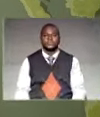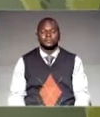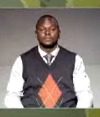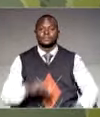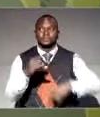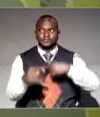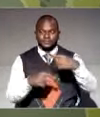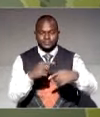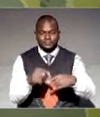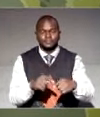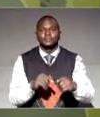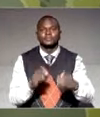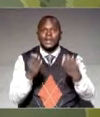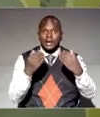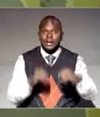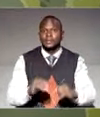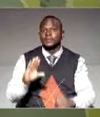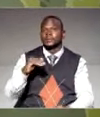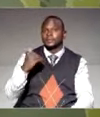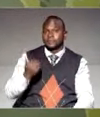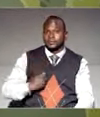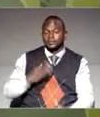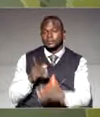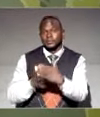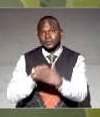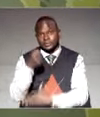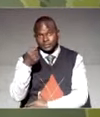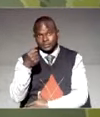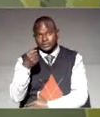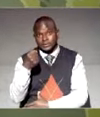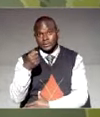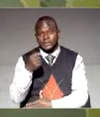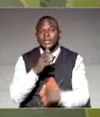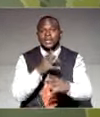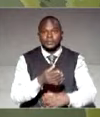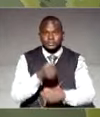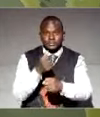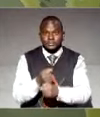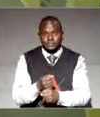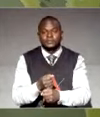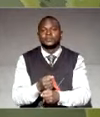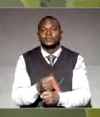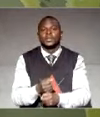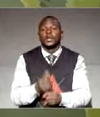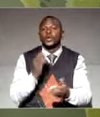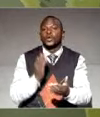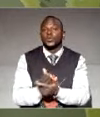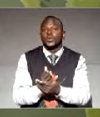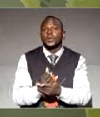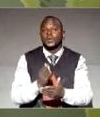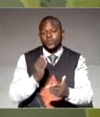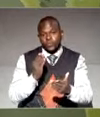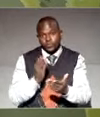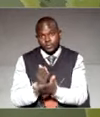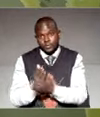Let's continue. Women activists under their umbrella body, Women's Organization Network for Human Rights Advocacy,